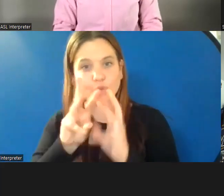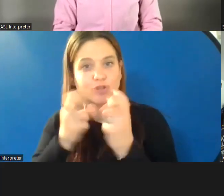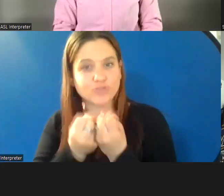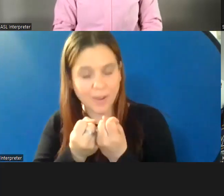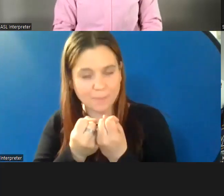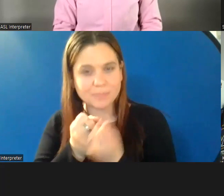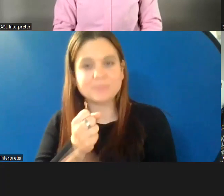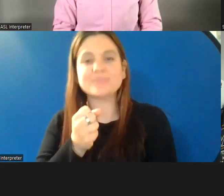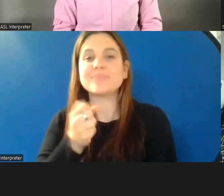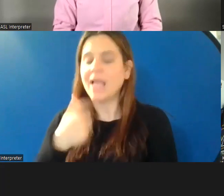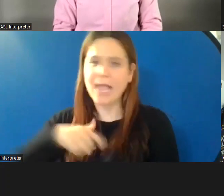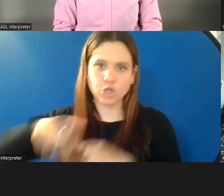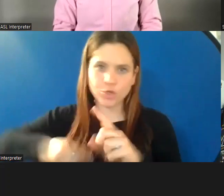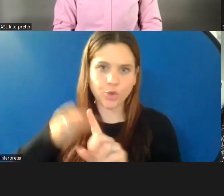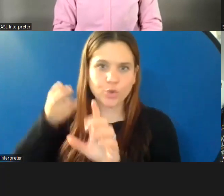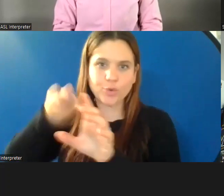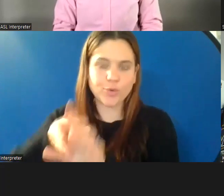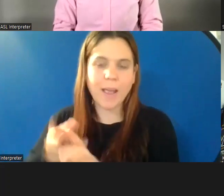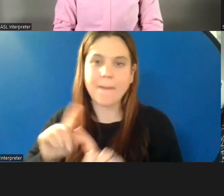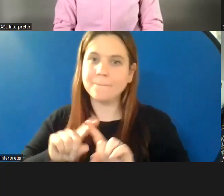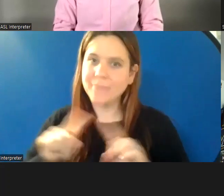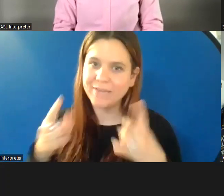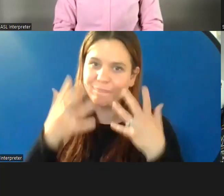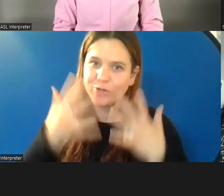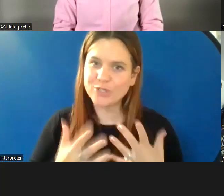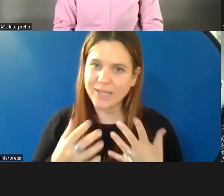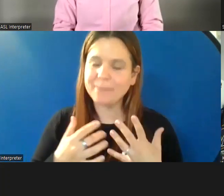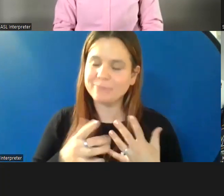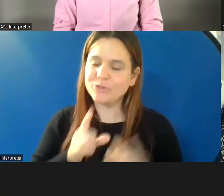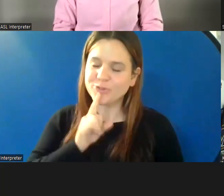though. Most things are, it seems like.